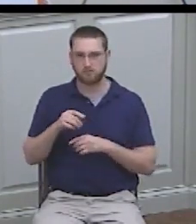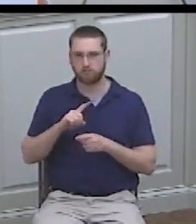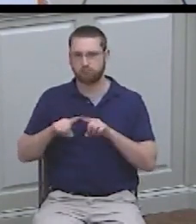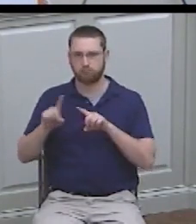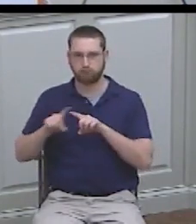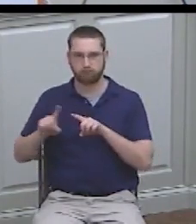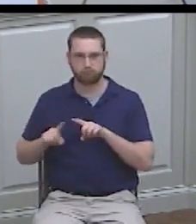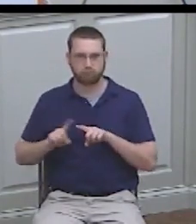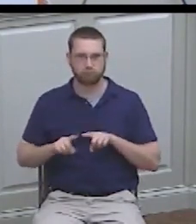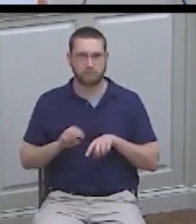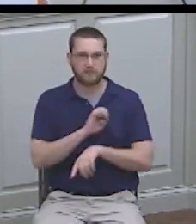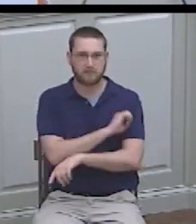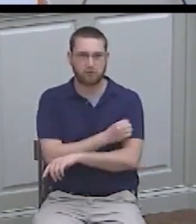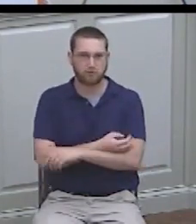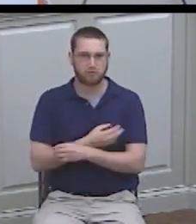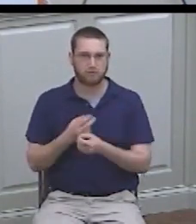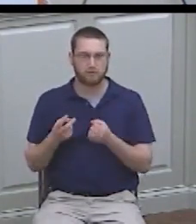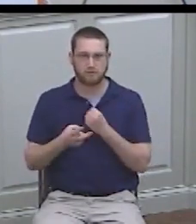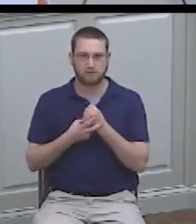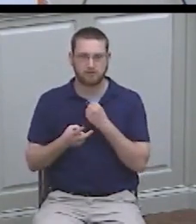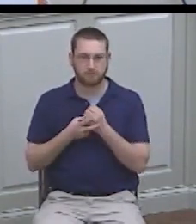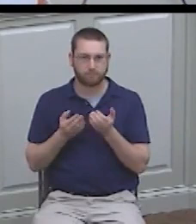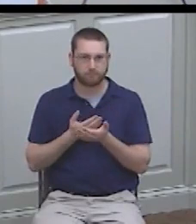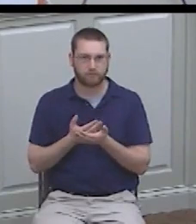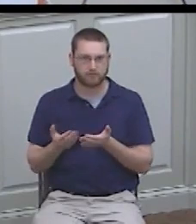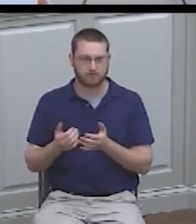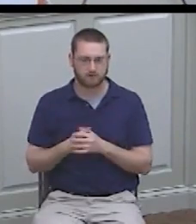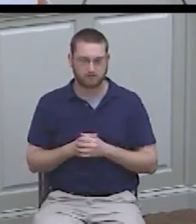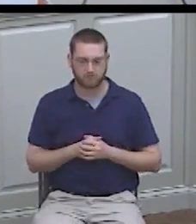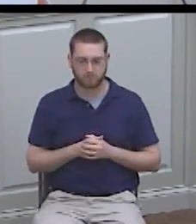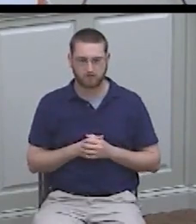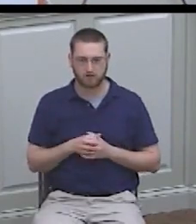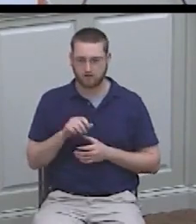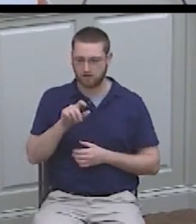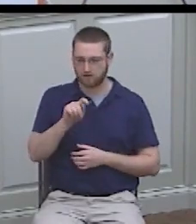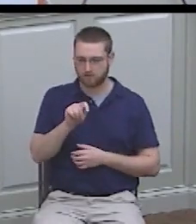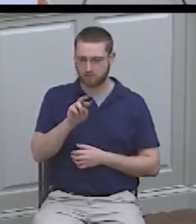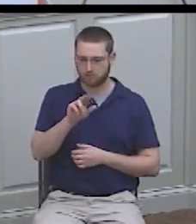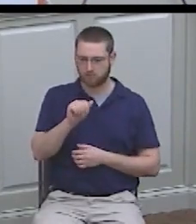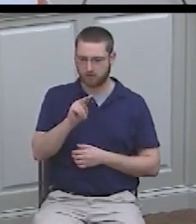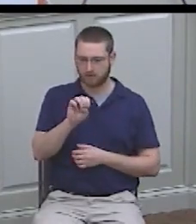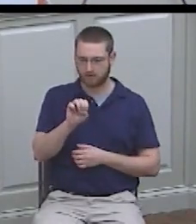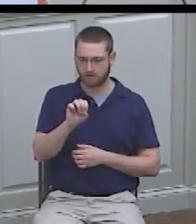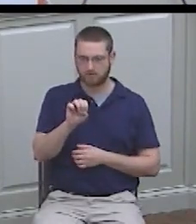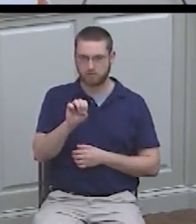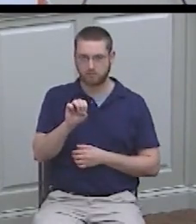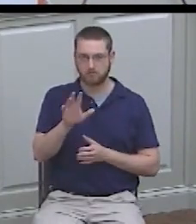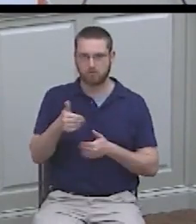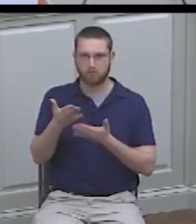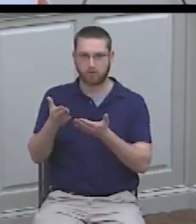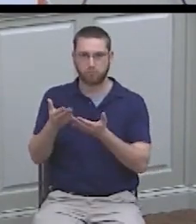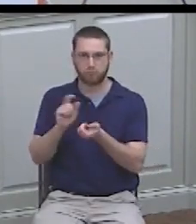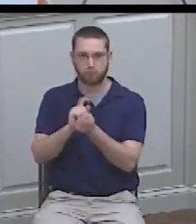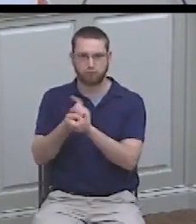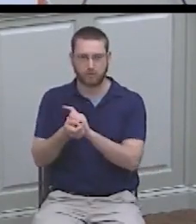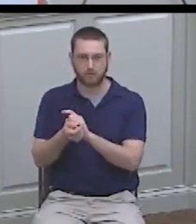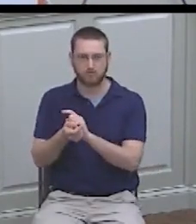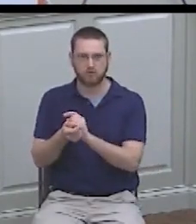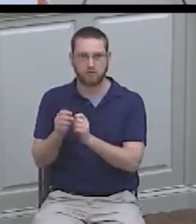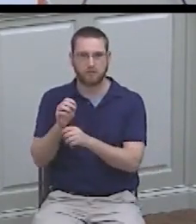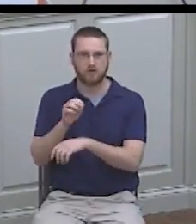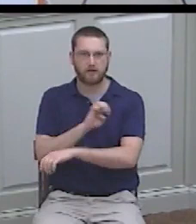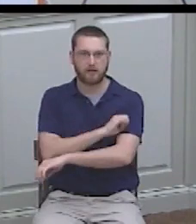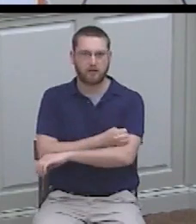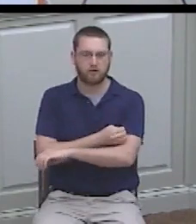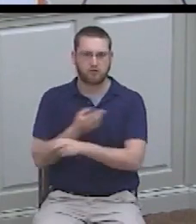mechanisms. And they have proposed changes and energy improvements in the amount of